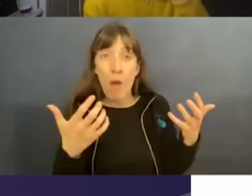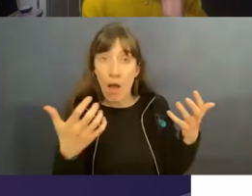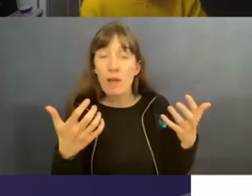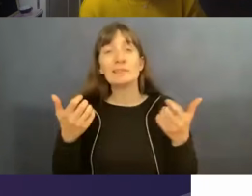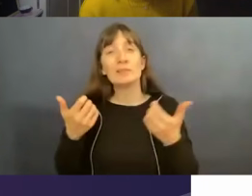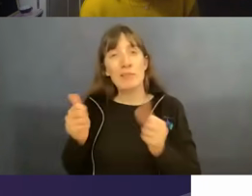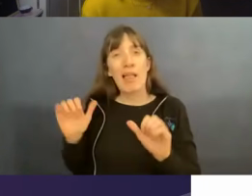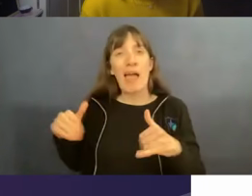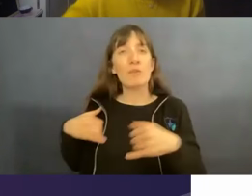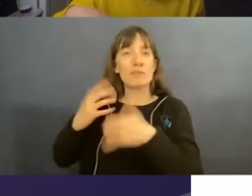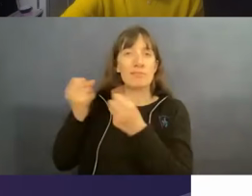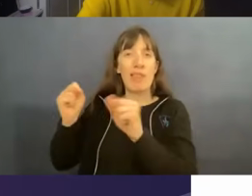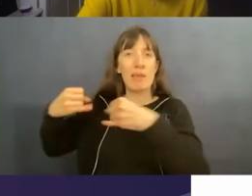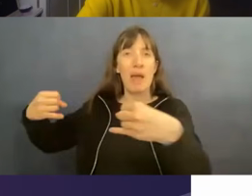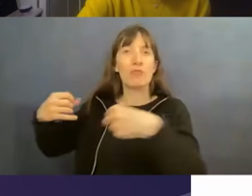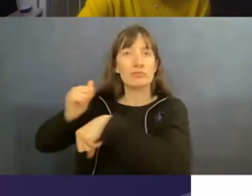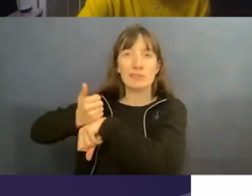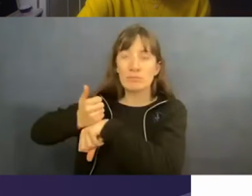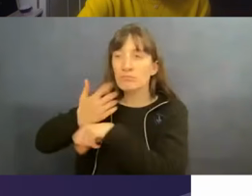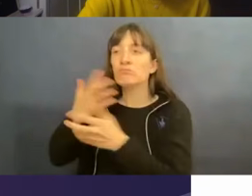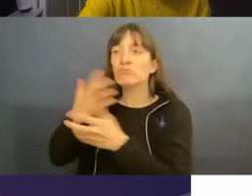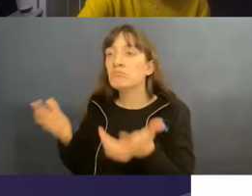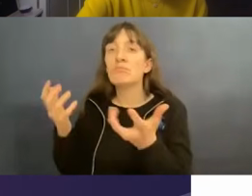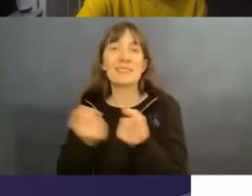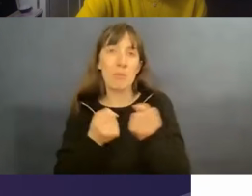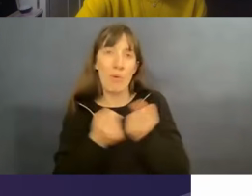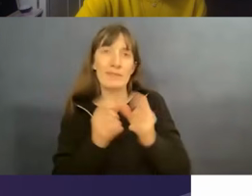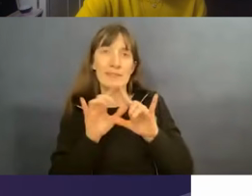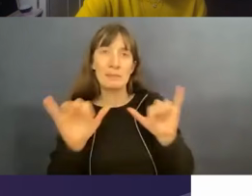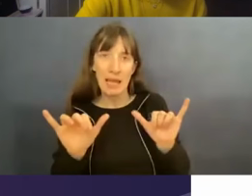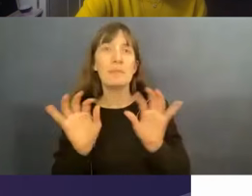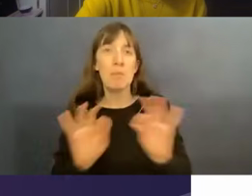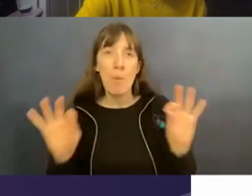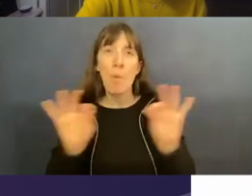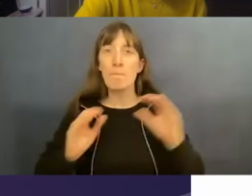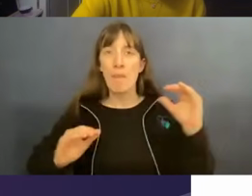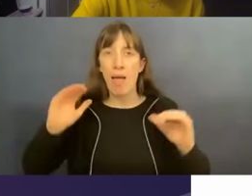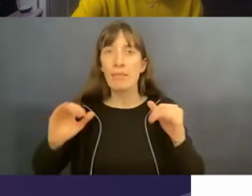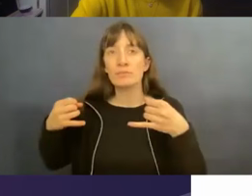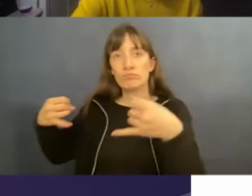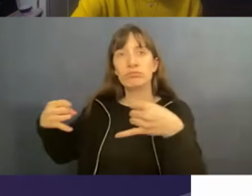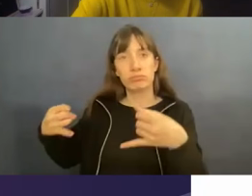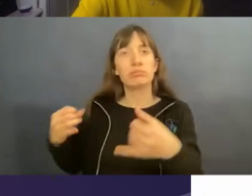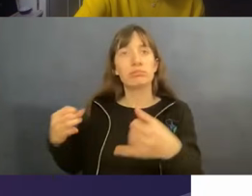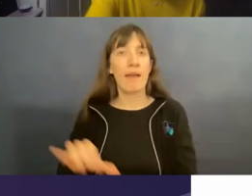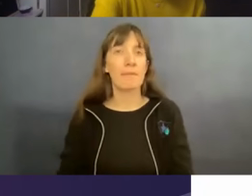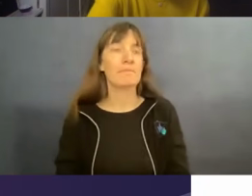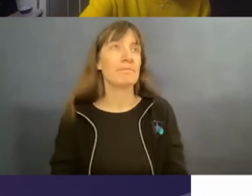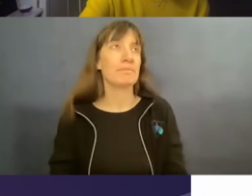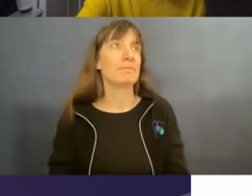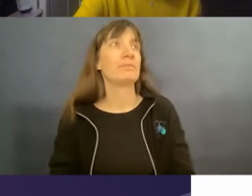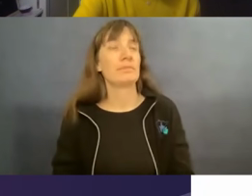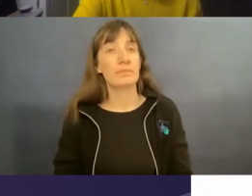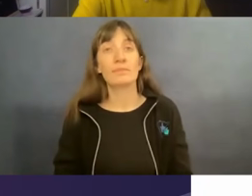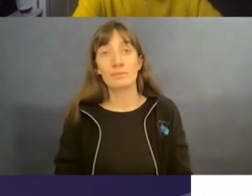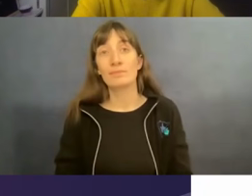have those healthy boundaries and being encouraging and supportive. Um, And so a big part of that